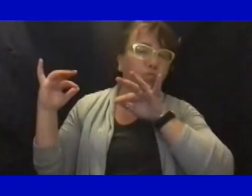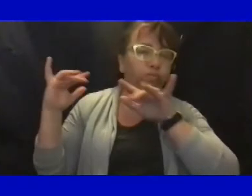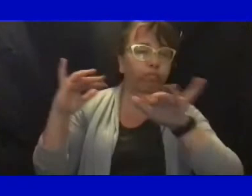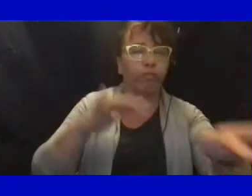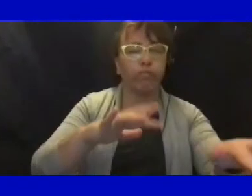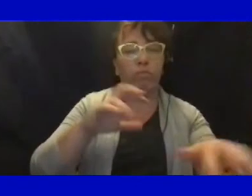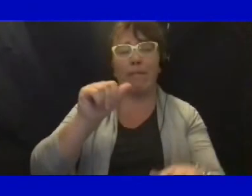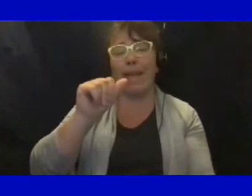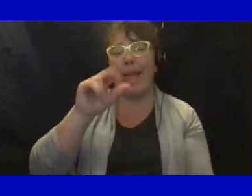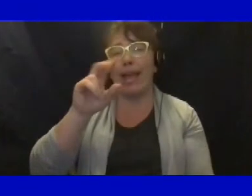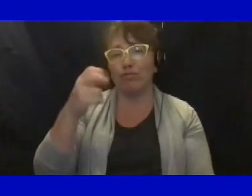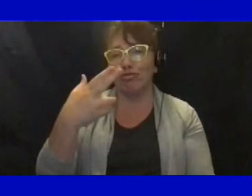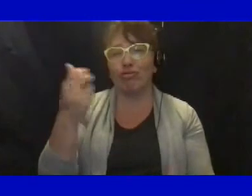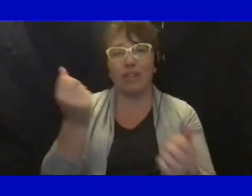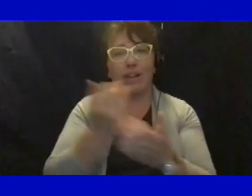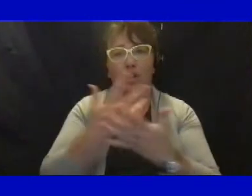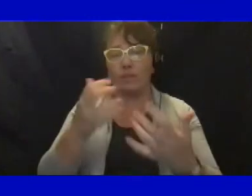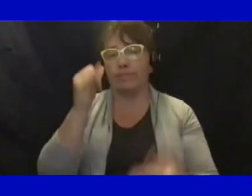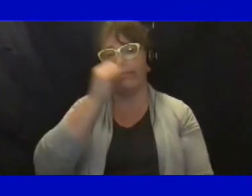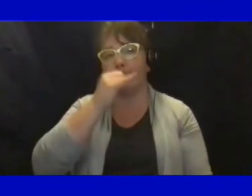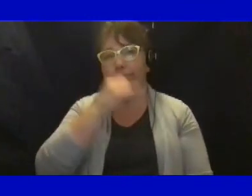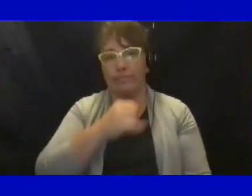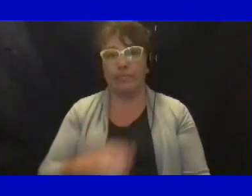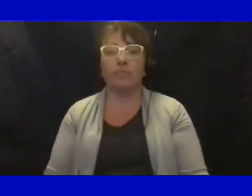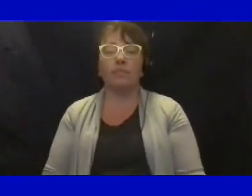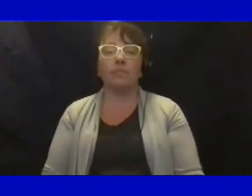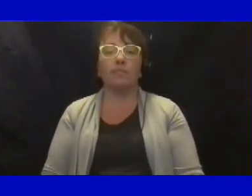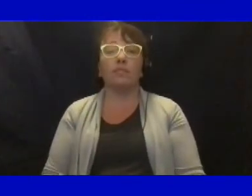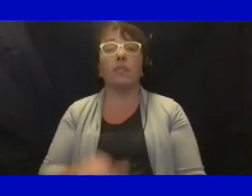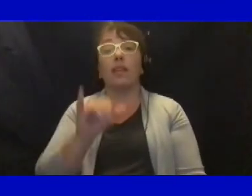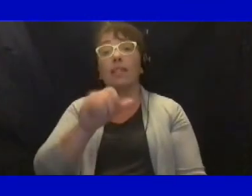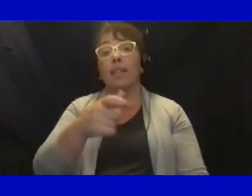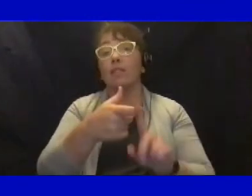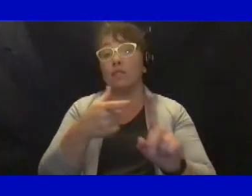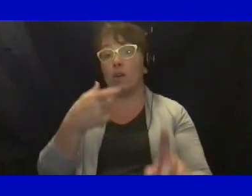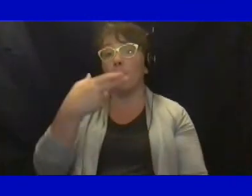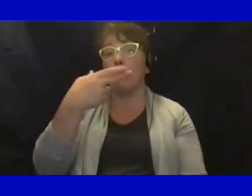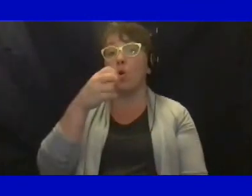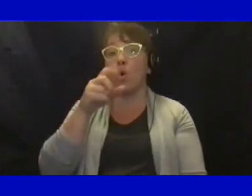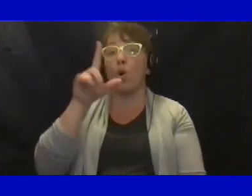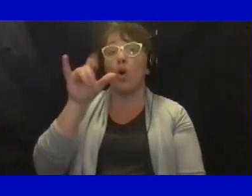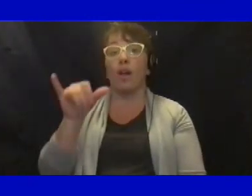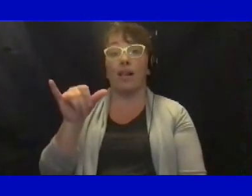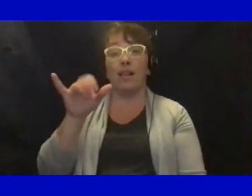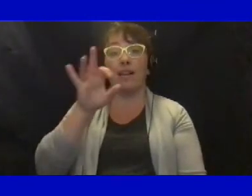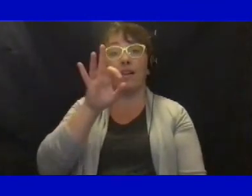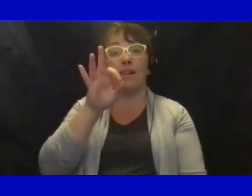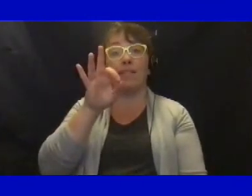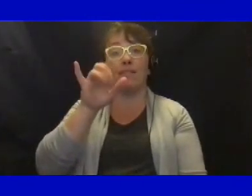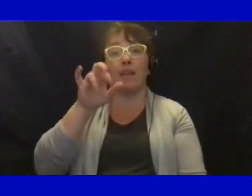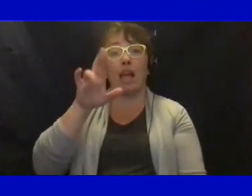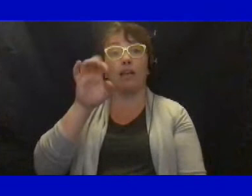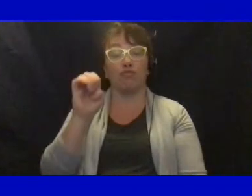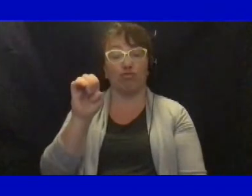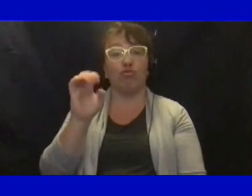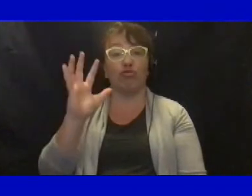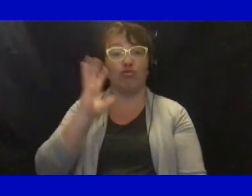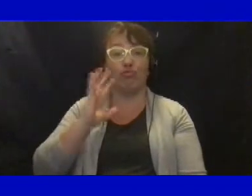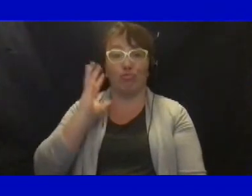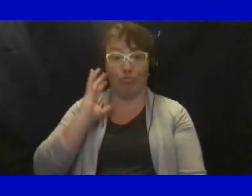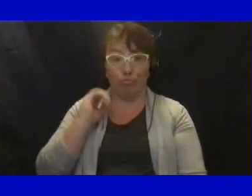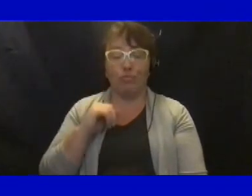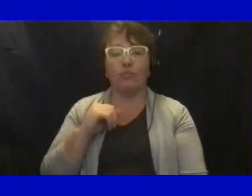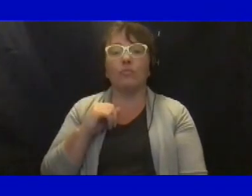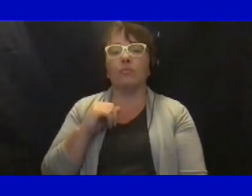everything coming down. Here's the Holy Fire in Riverside County, and Jason briefly touched on this, and this is very likely the type of scenario